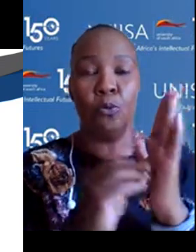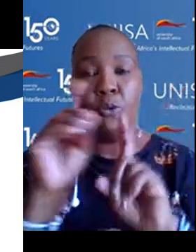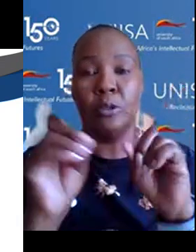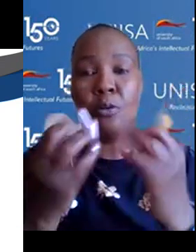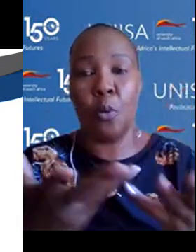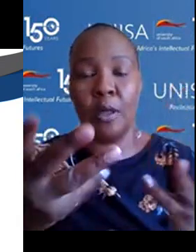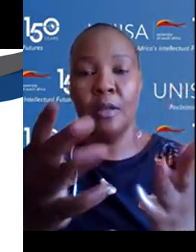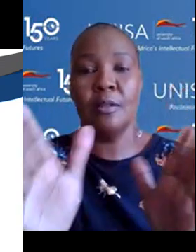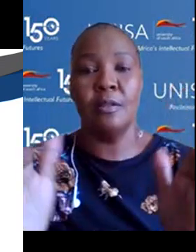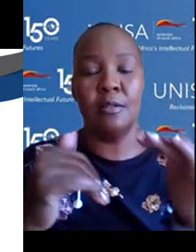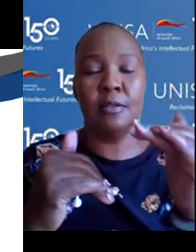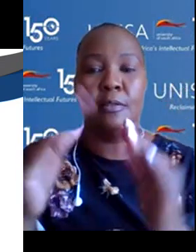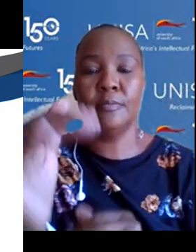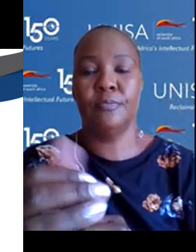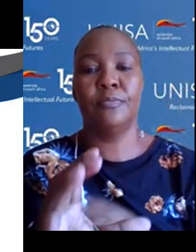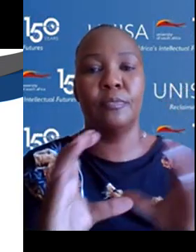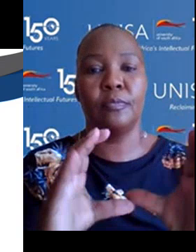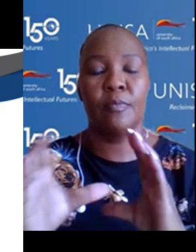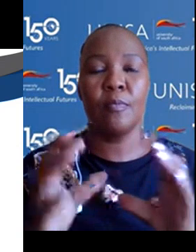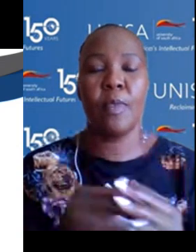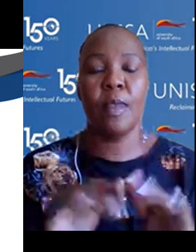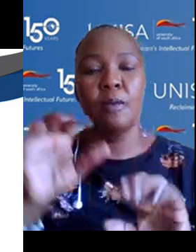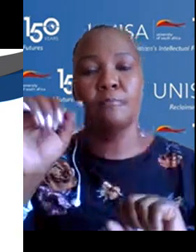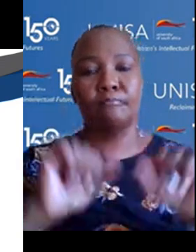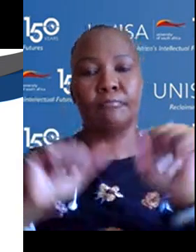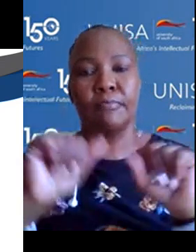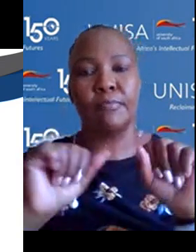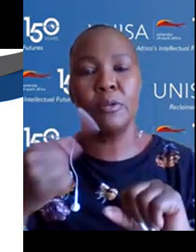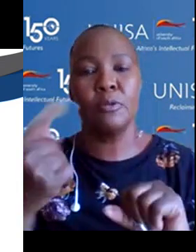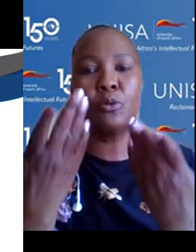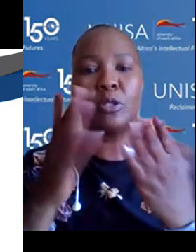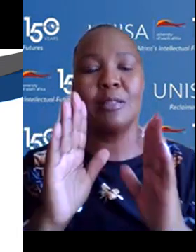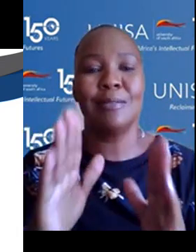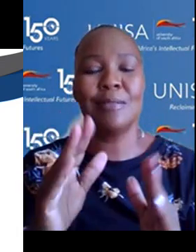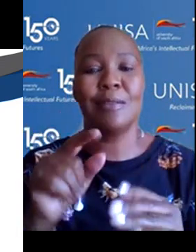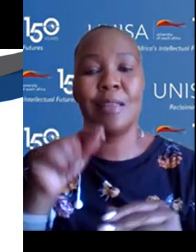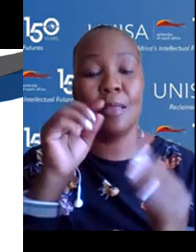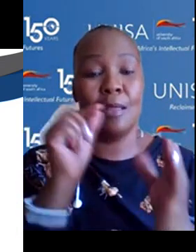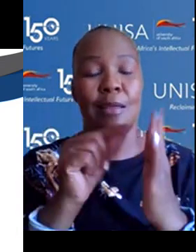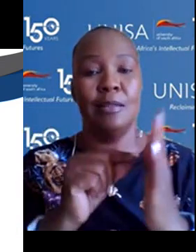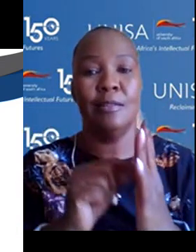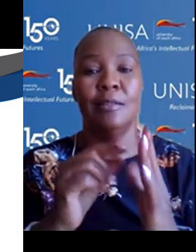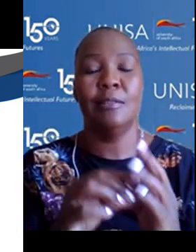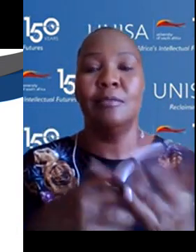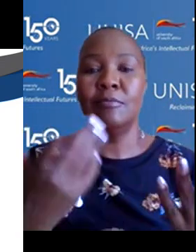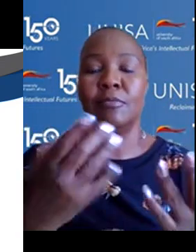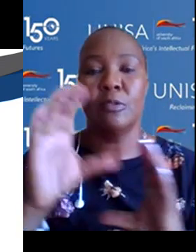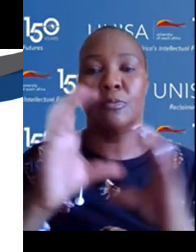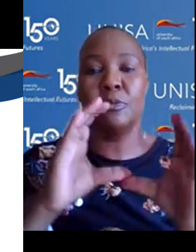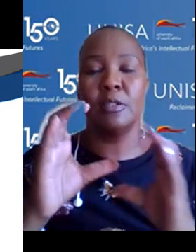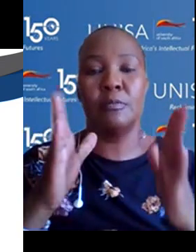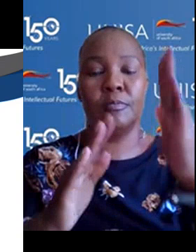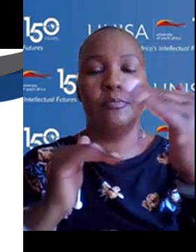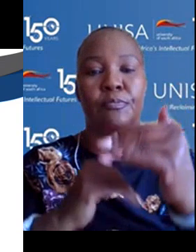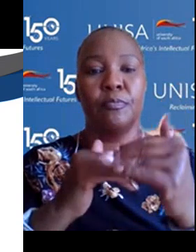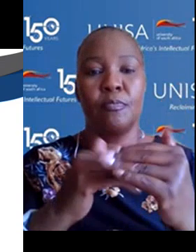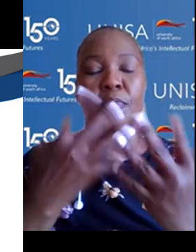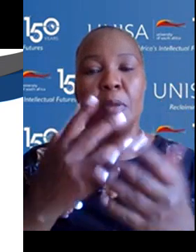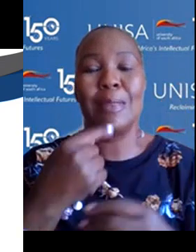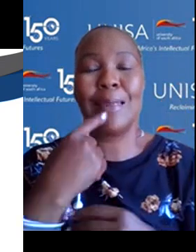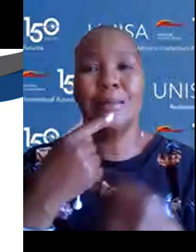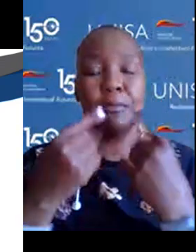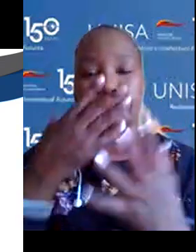We will assist your fellow students in the chat. Sometimes you might know the answer. We will be there to assist as well.